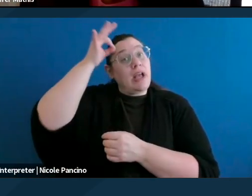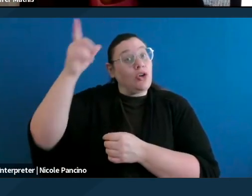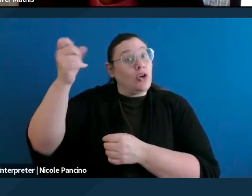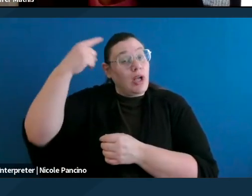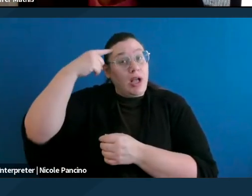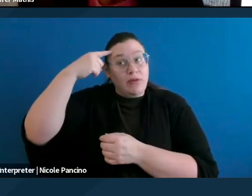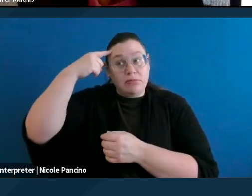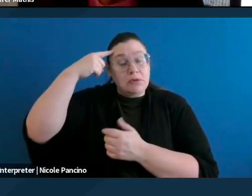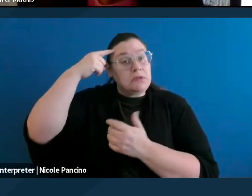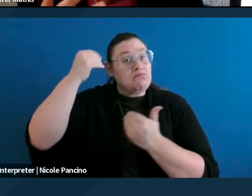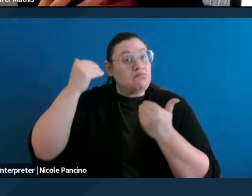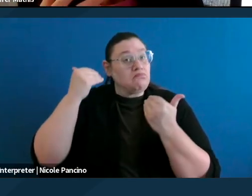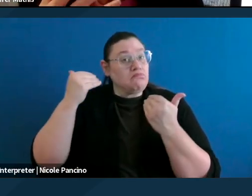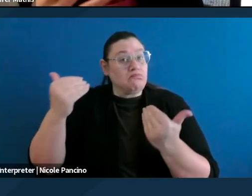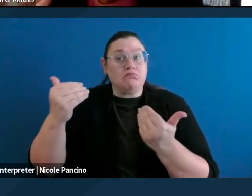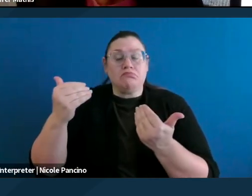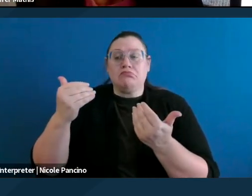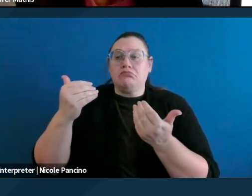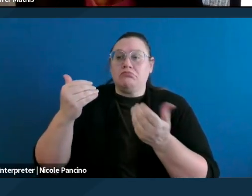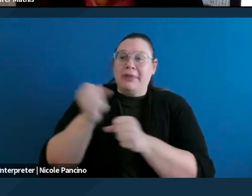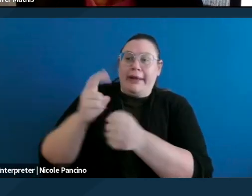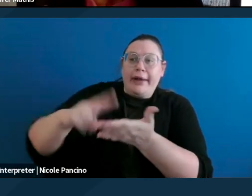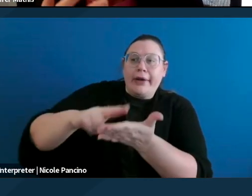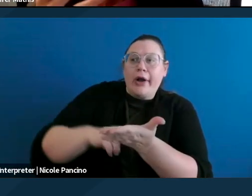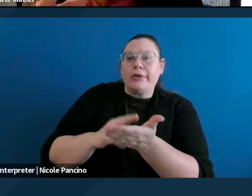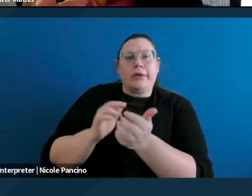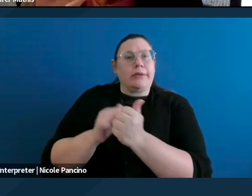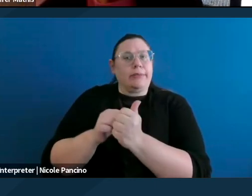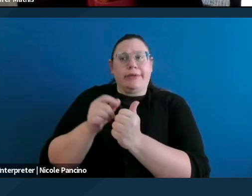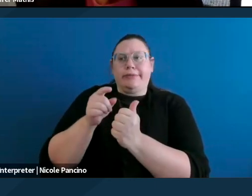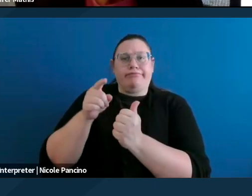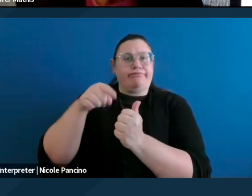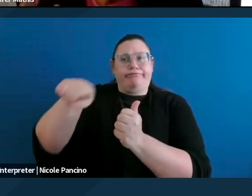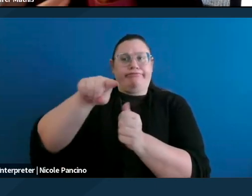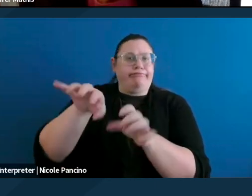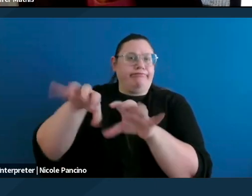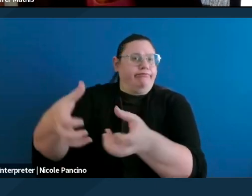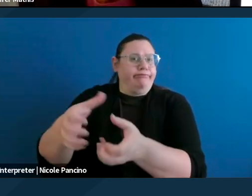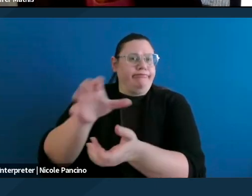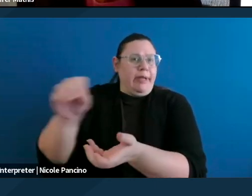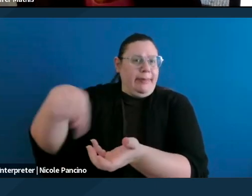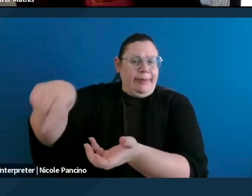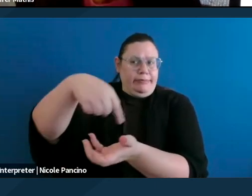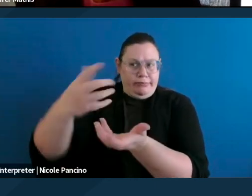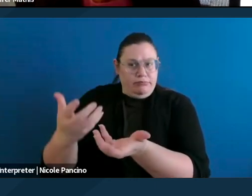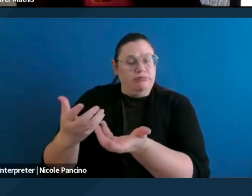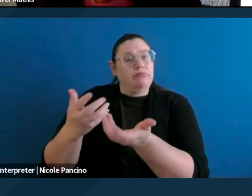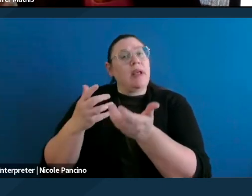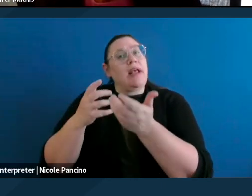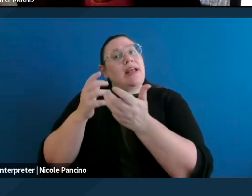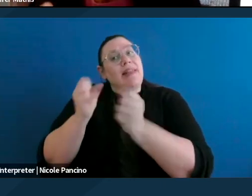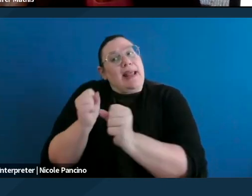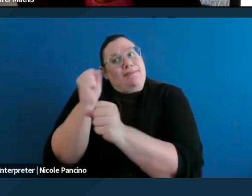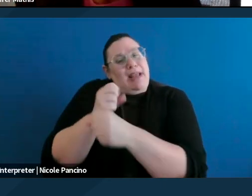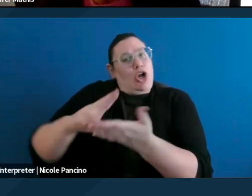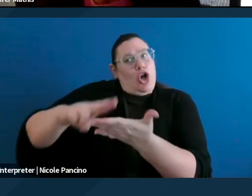choose to contract with a particular entity, then they can choose to do it in a way that